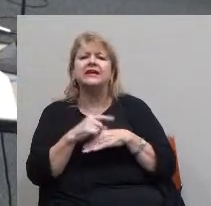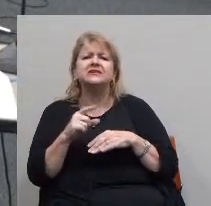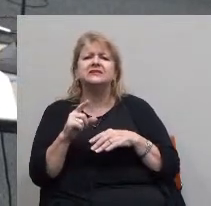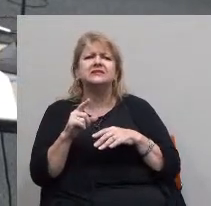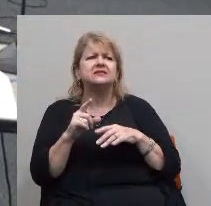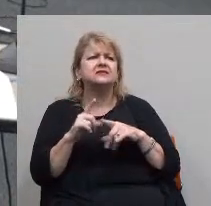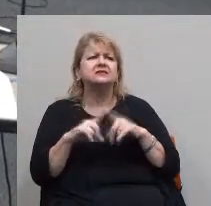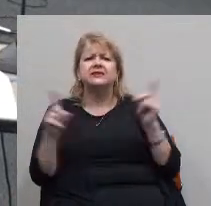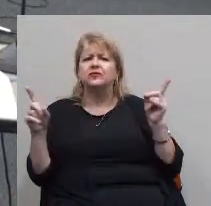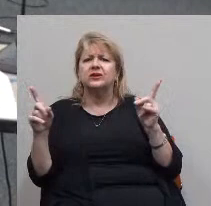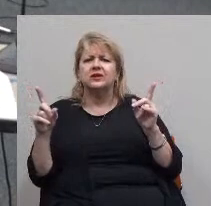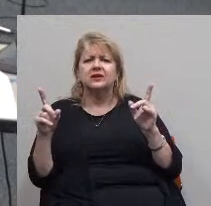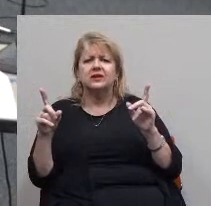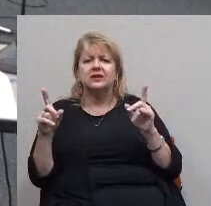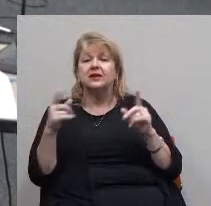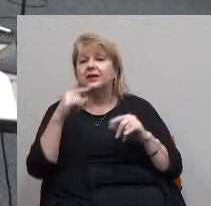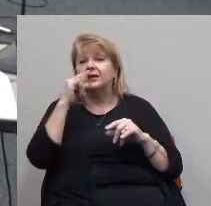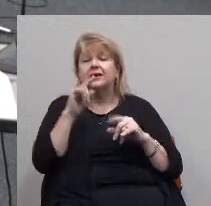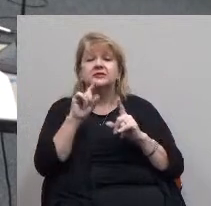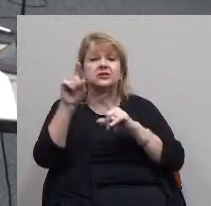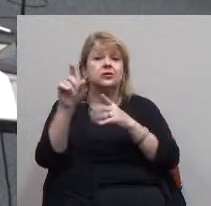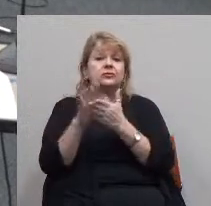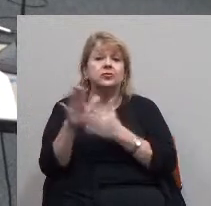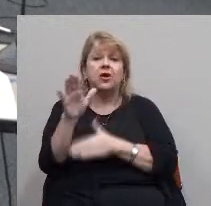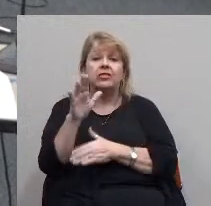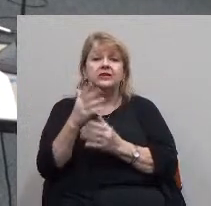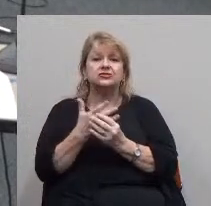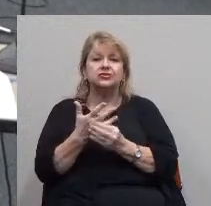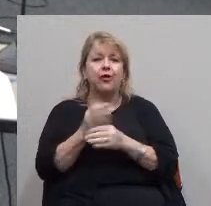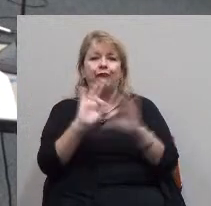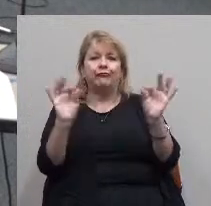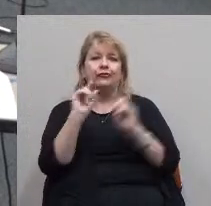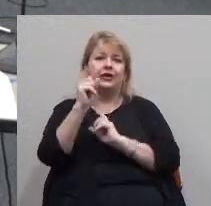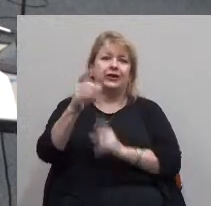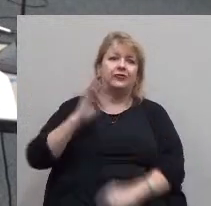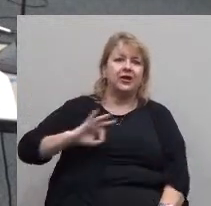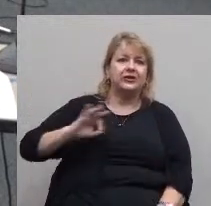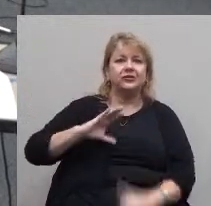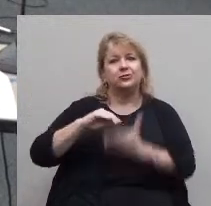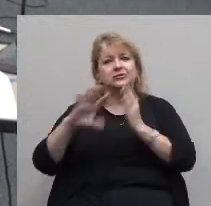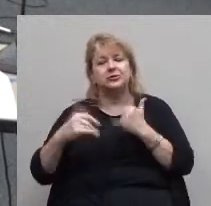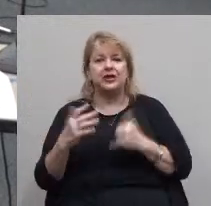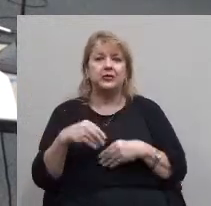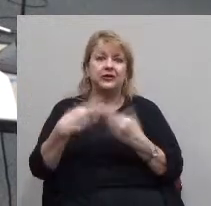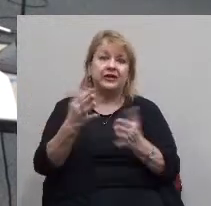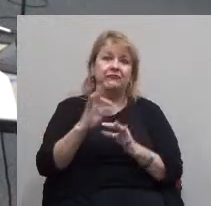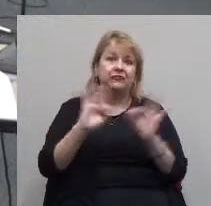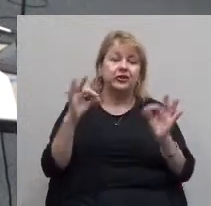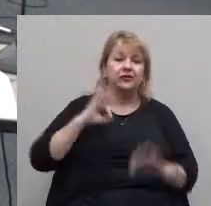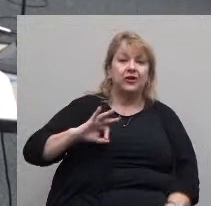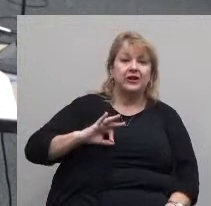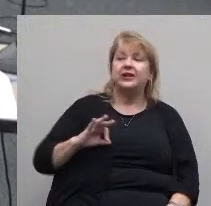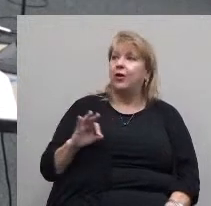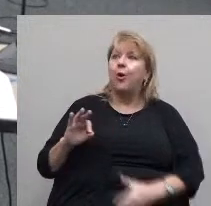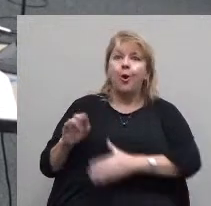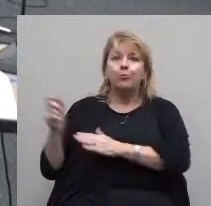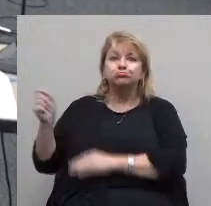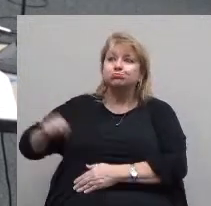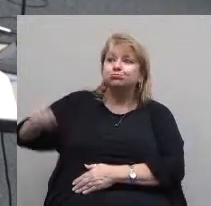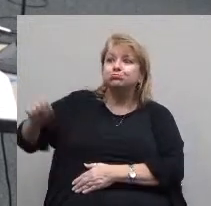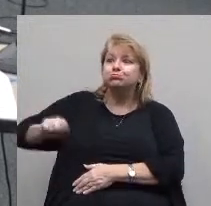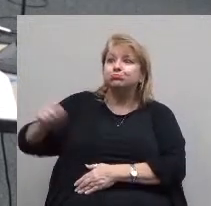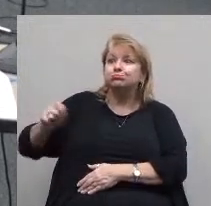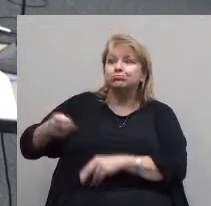more, kids are getting, you know, free credit everywhere and they don't even realize how to even pay that. I'm gonna look at